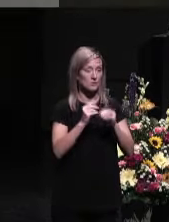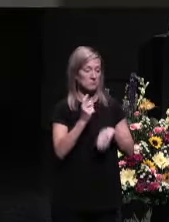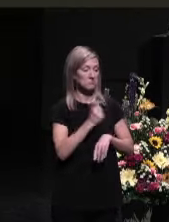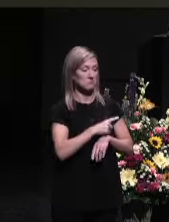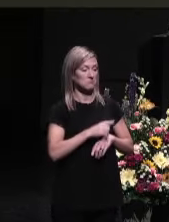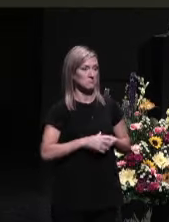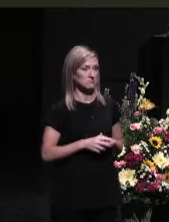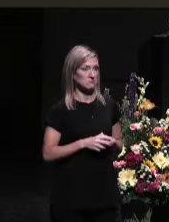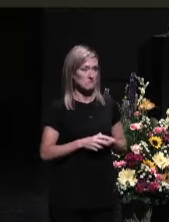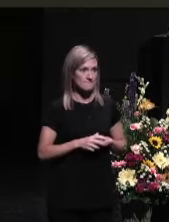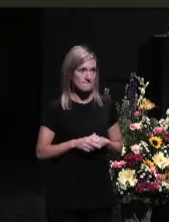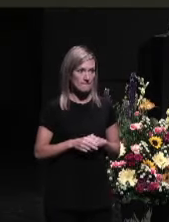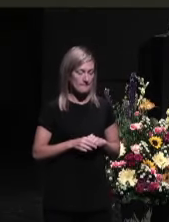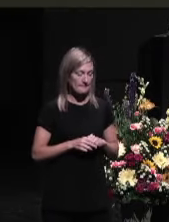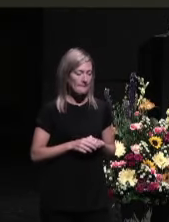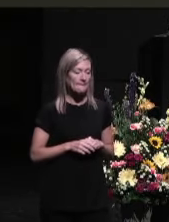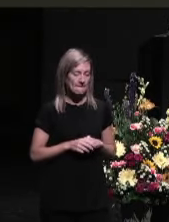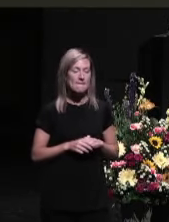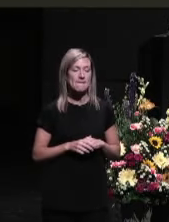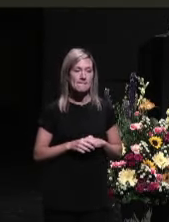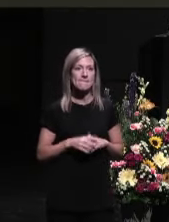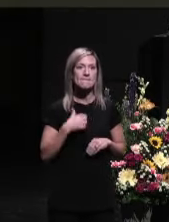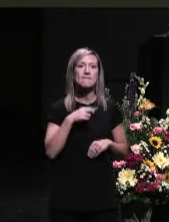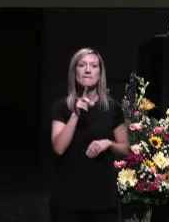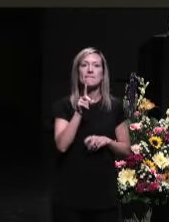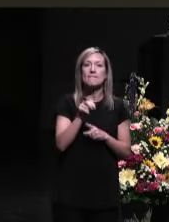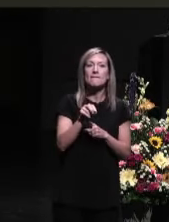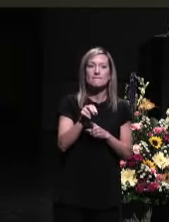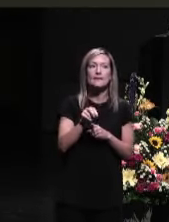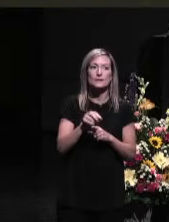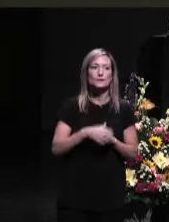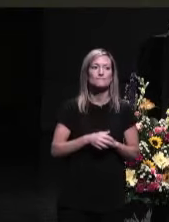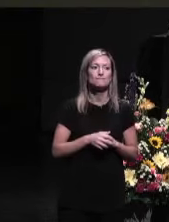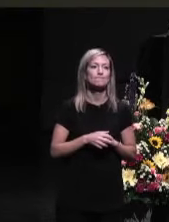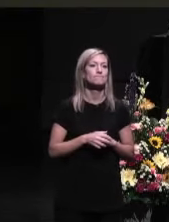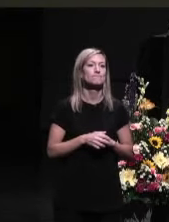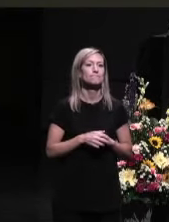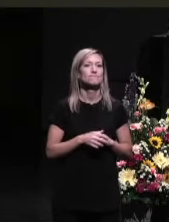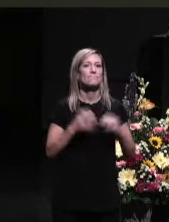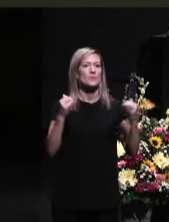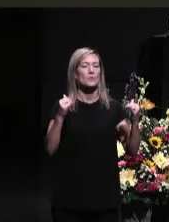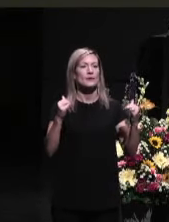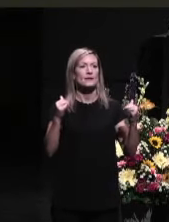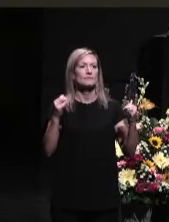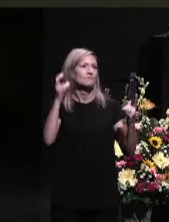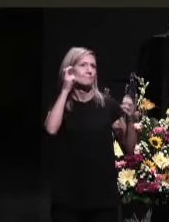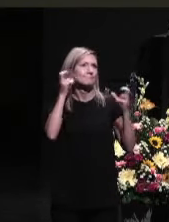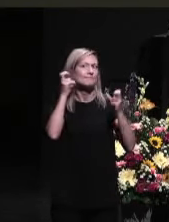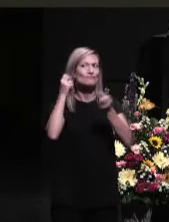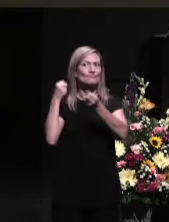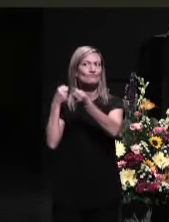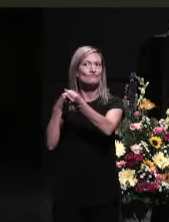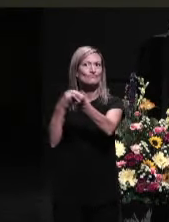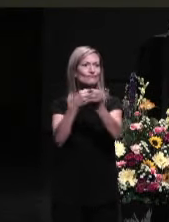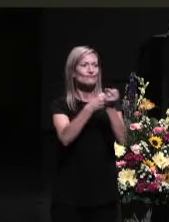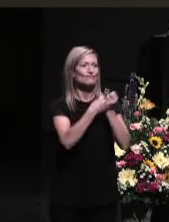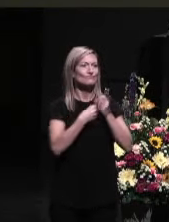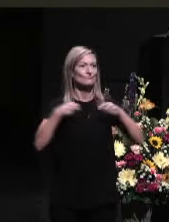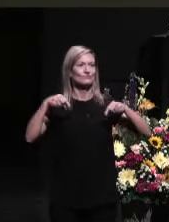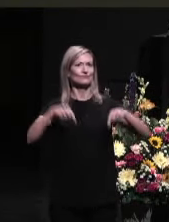I think you all heard the question. I absolutely do. I have never heard more support from the regents, the recognition of the importance of